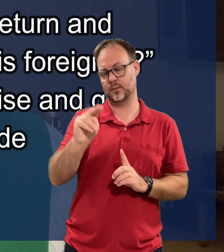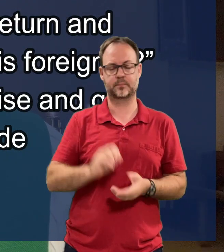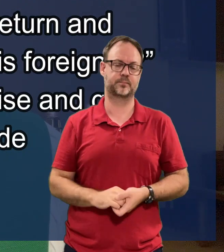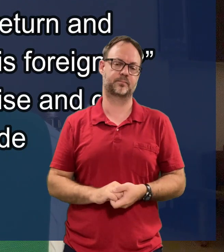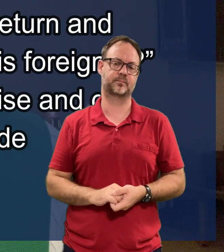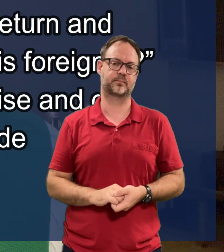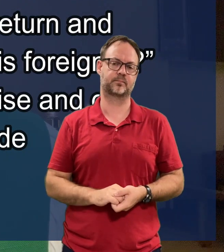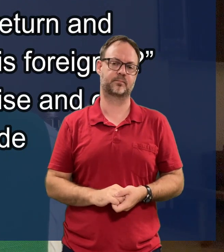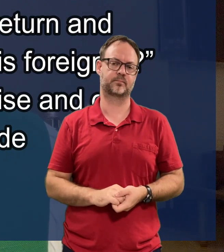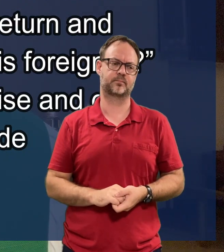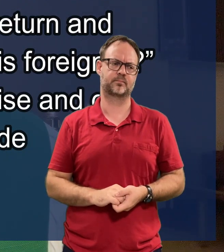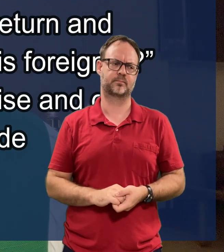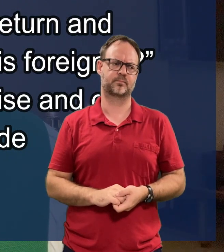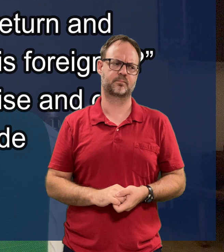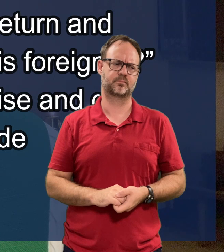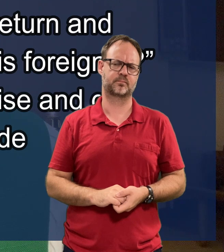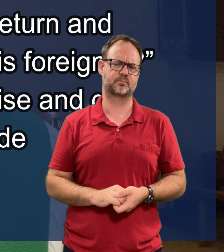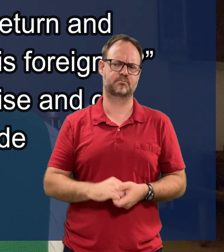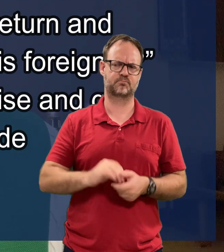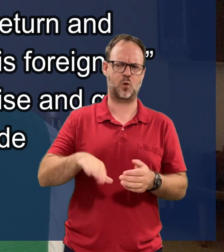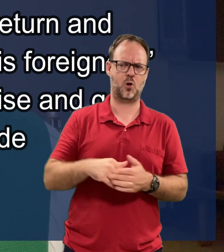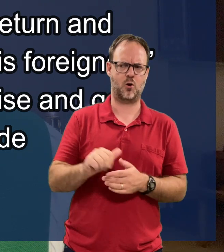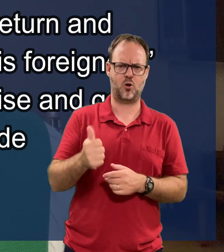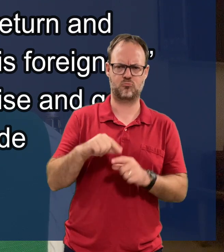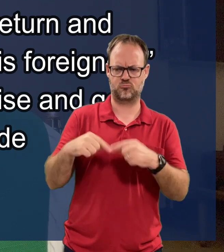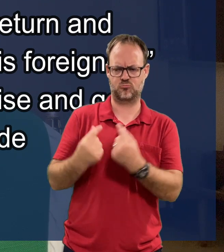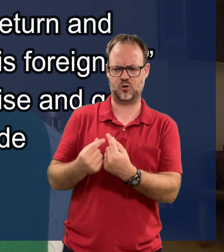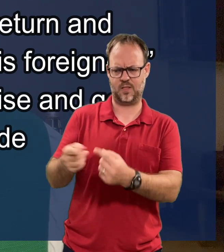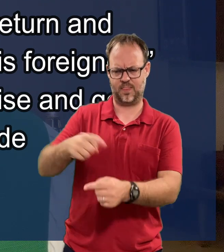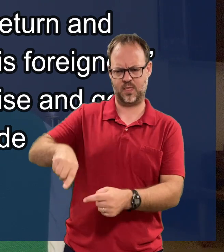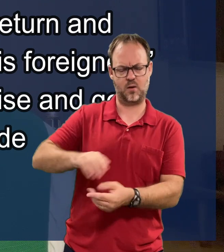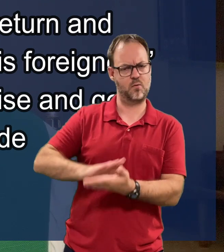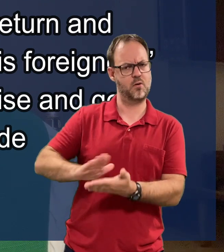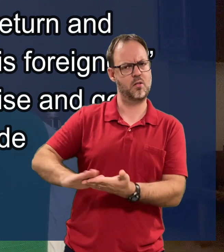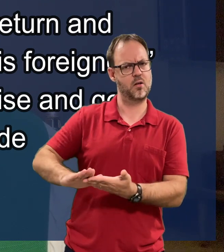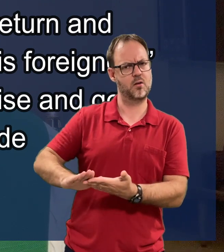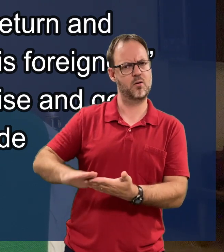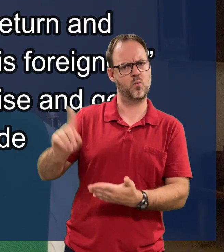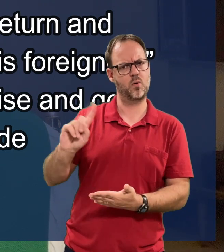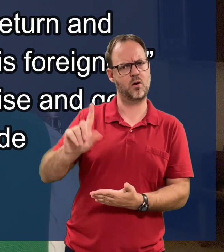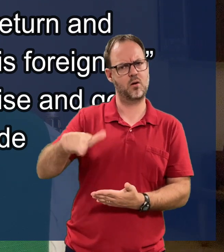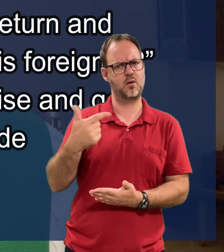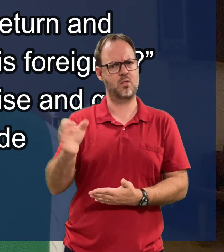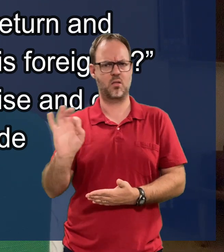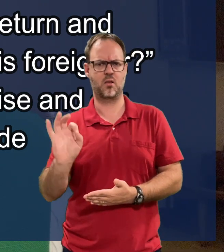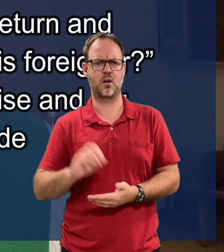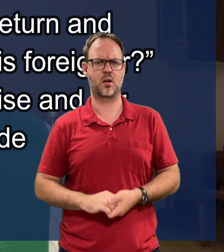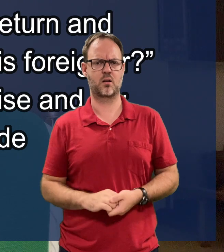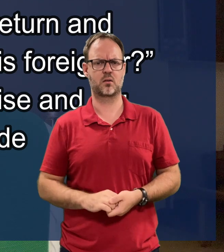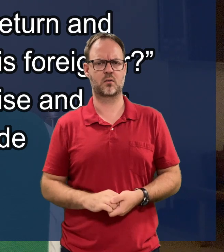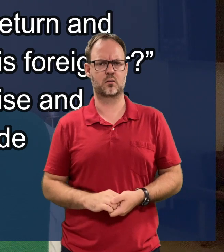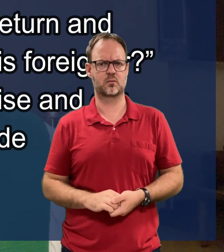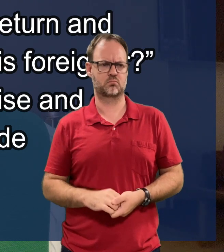all 10 cleansed? Where are the other 9? Was no one found to return and give praise to